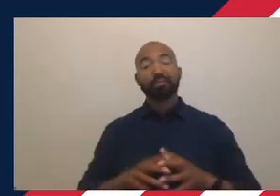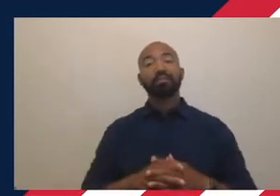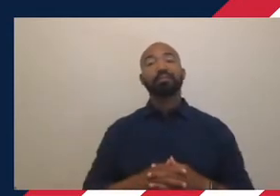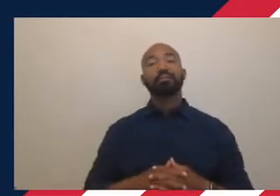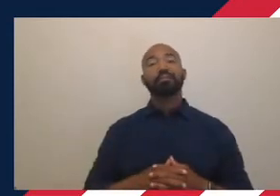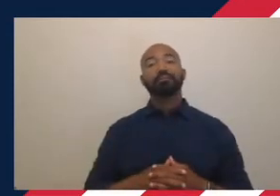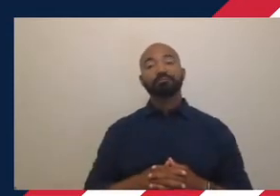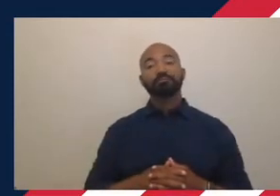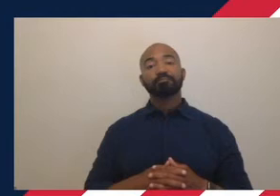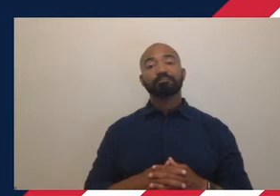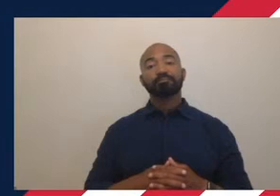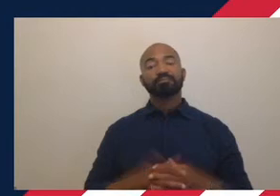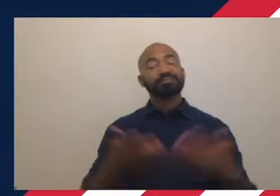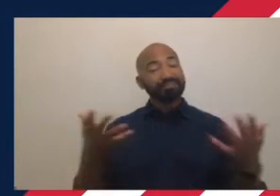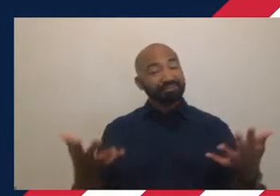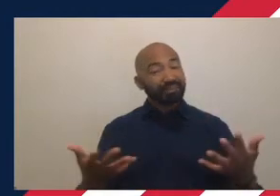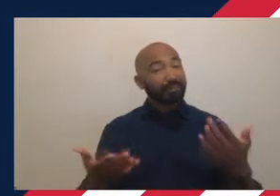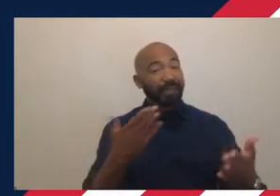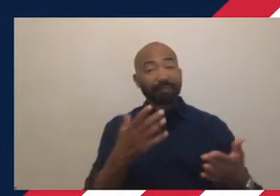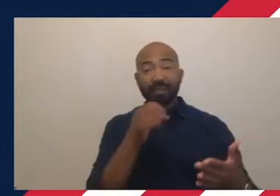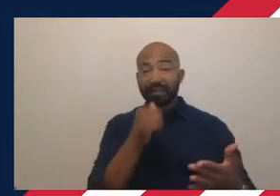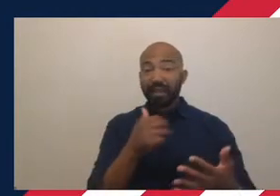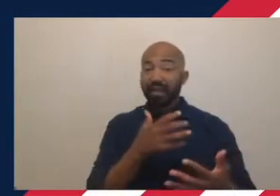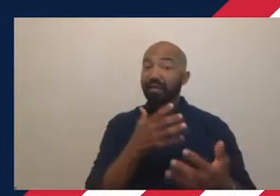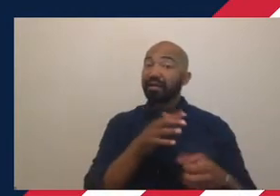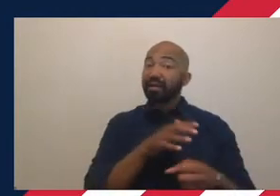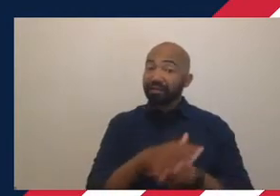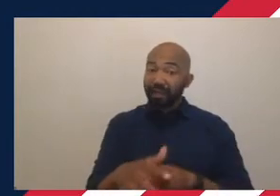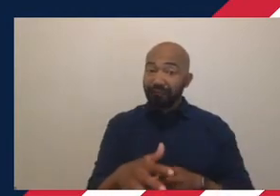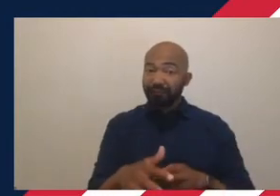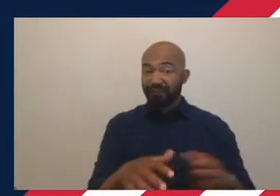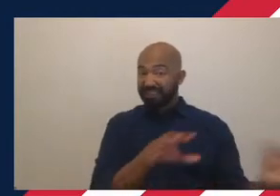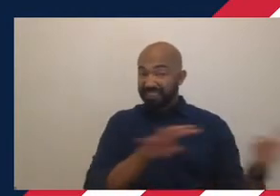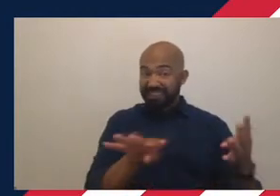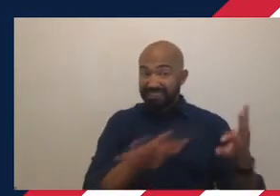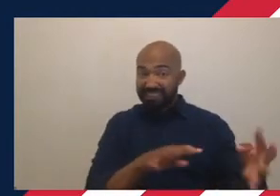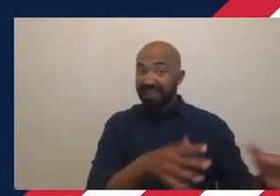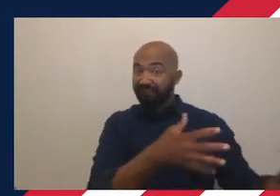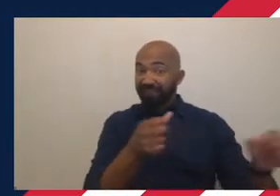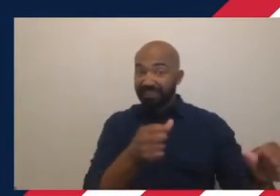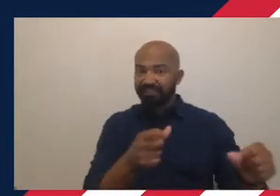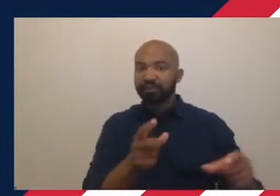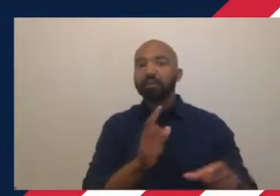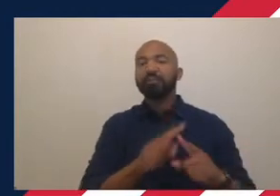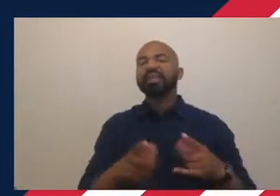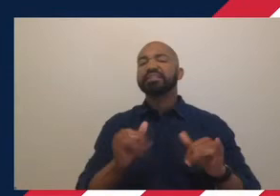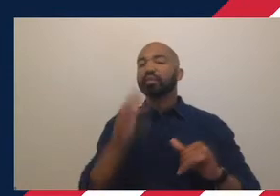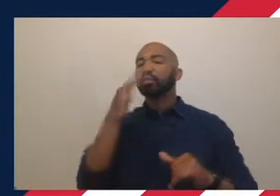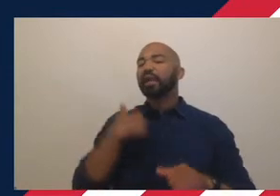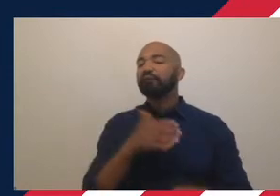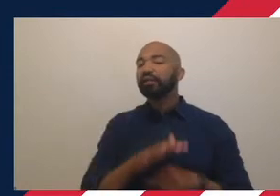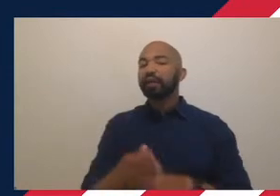enough supply to feed America. I truly believe that.